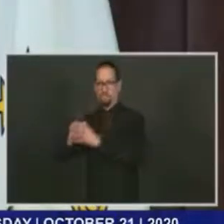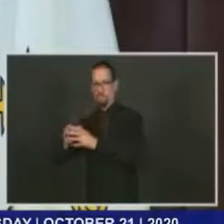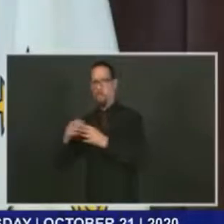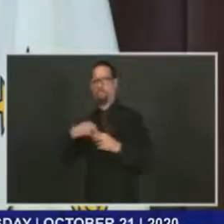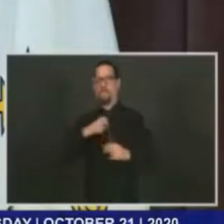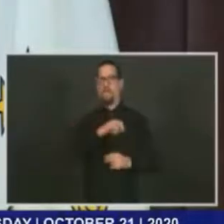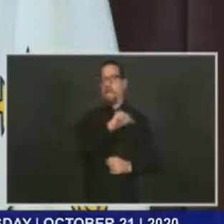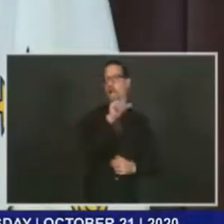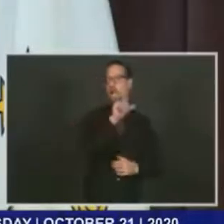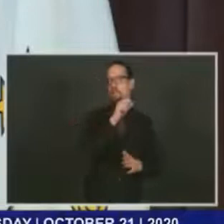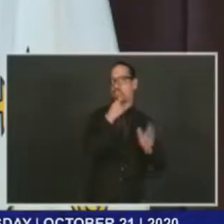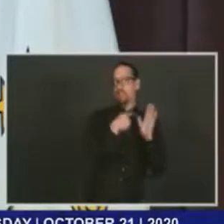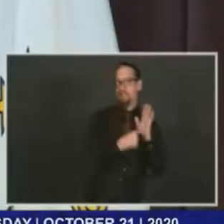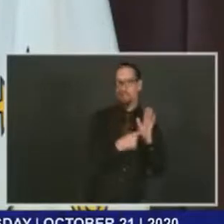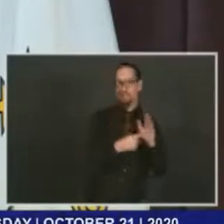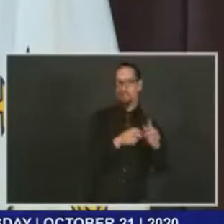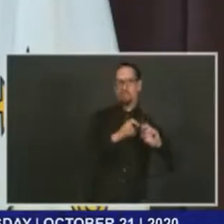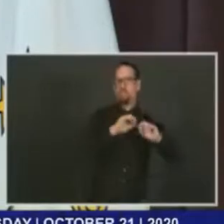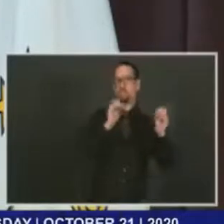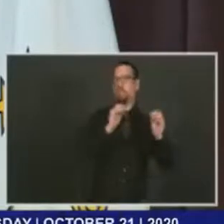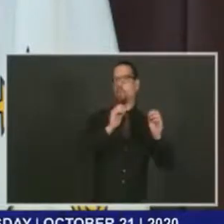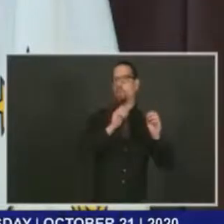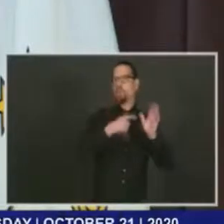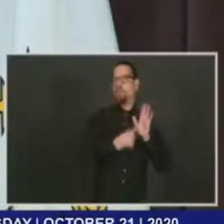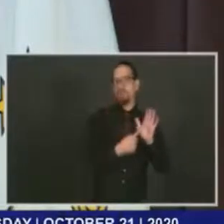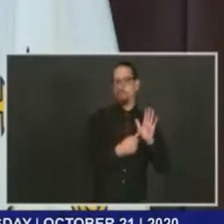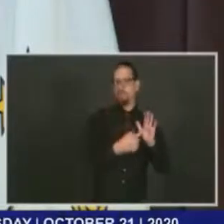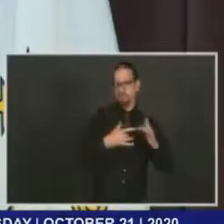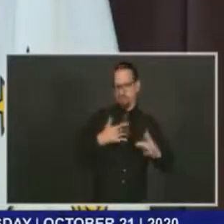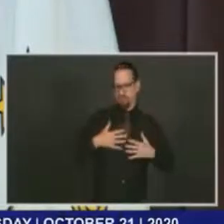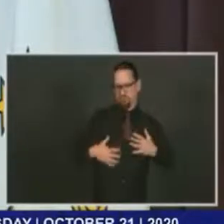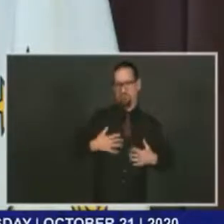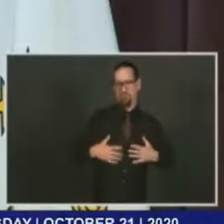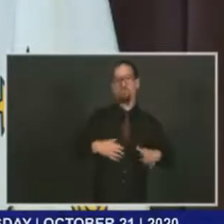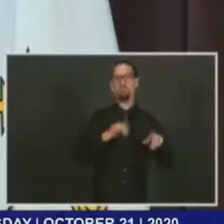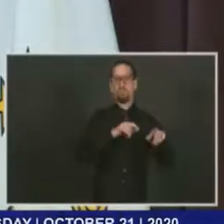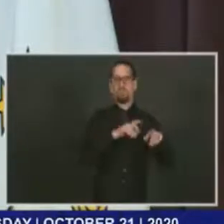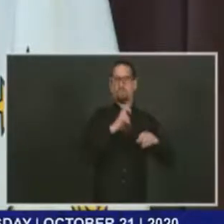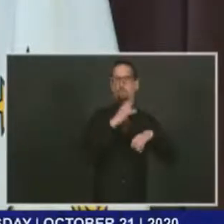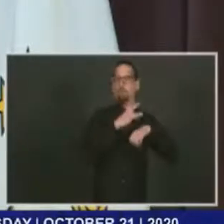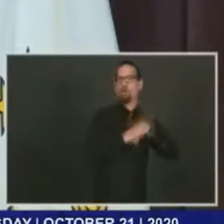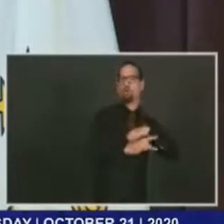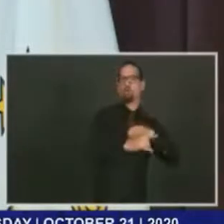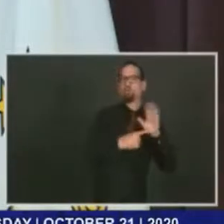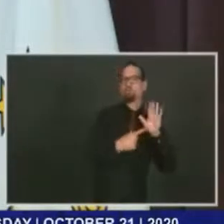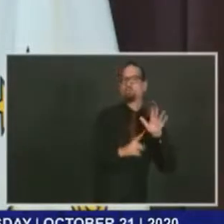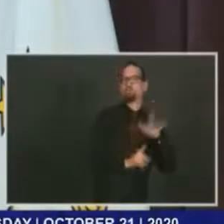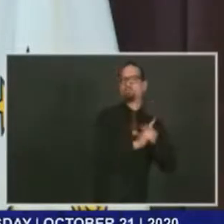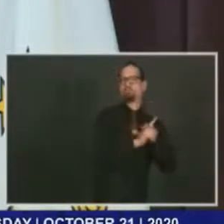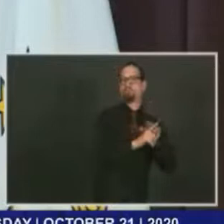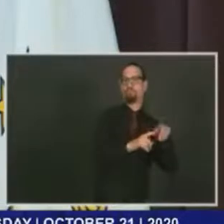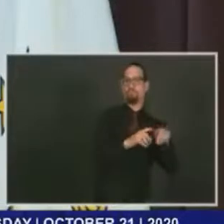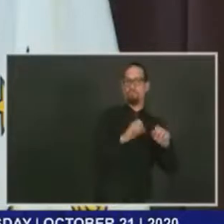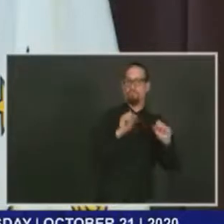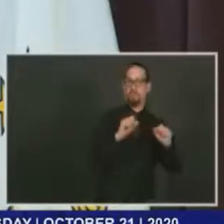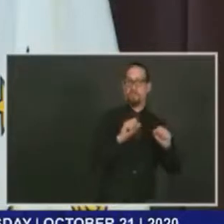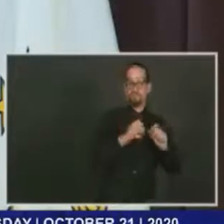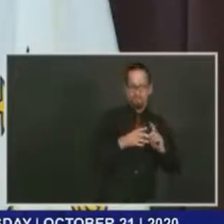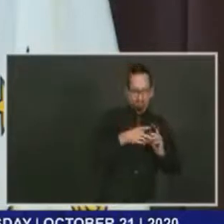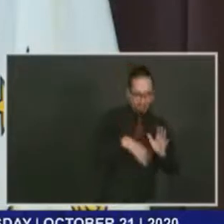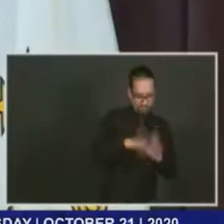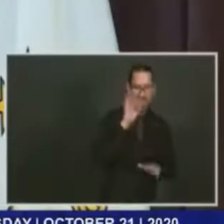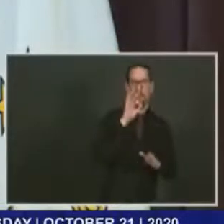asymptomatic early on in their illness and then can go on to develop symptoms. But there are many people who just have